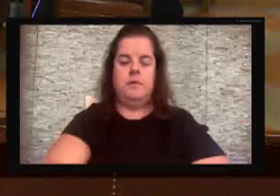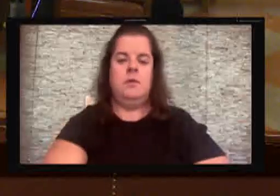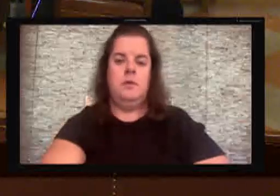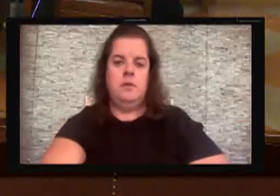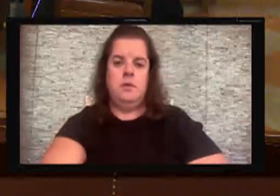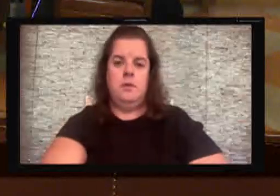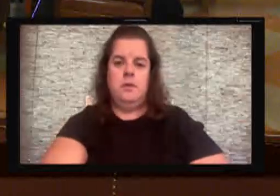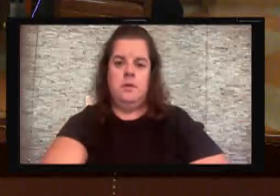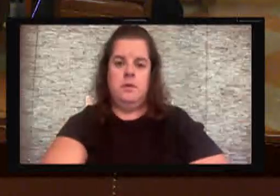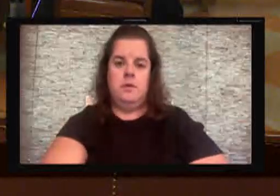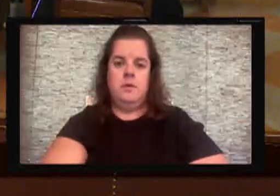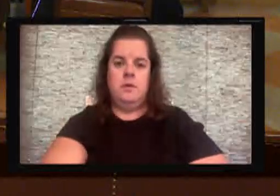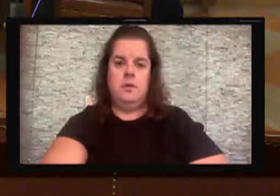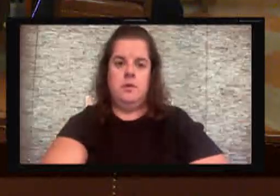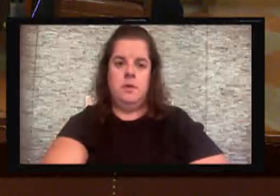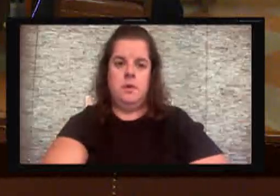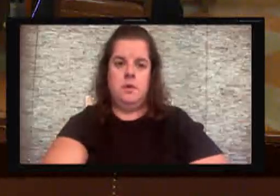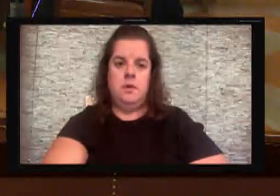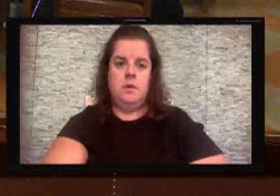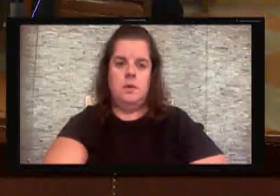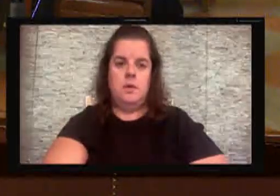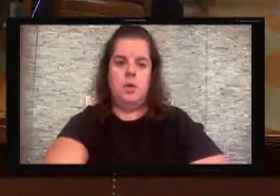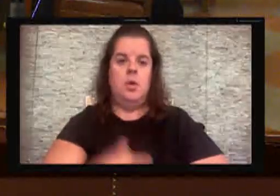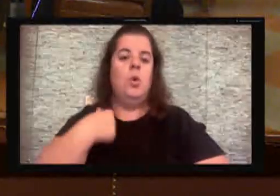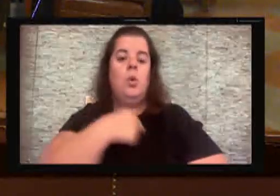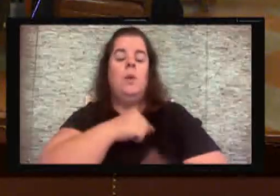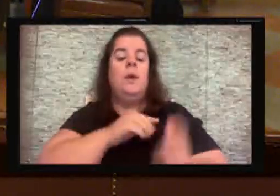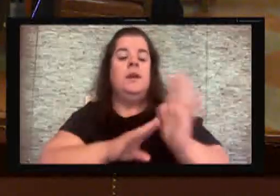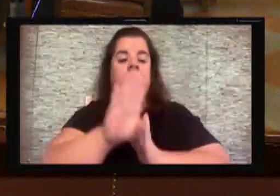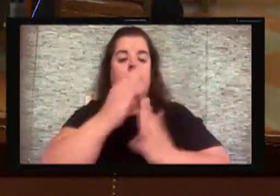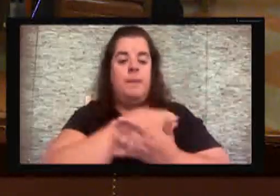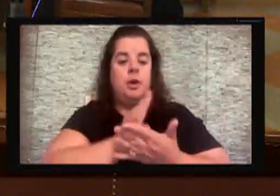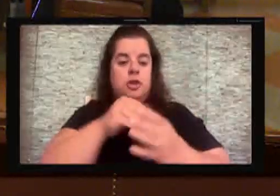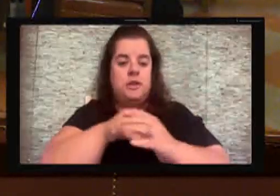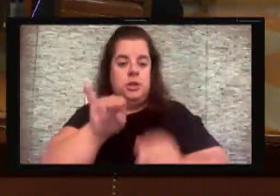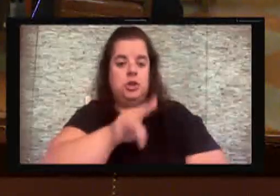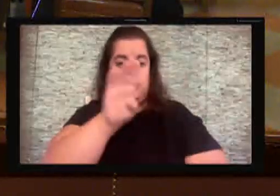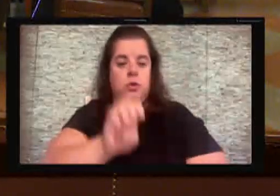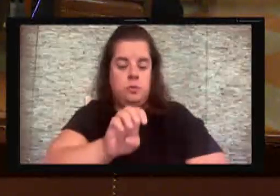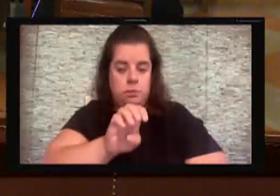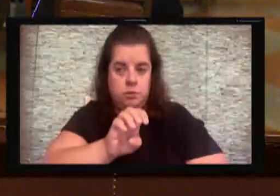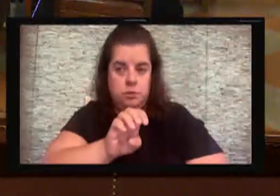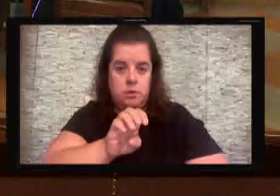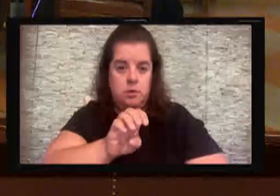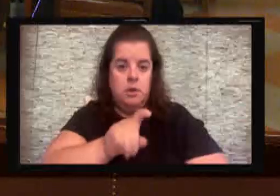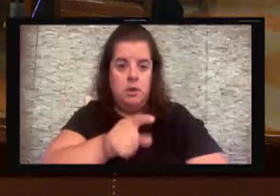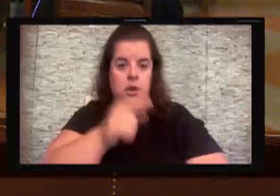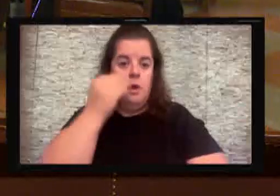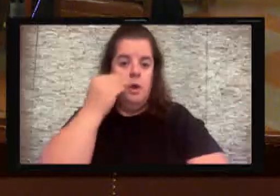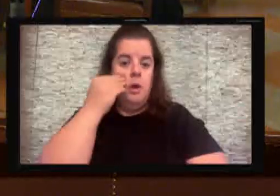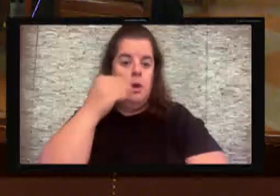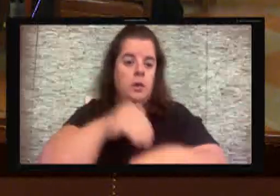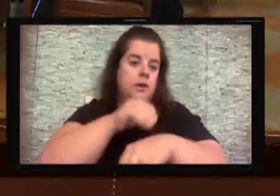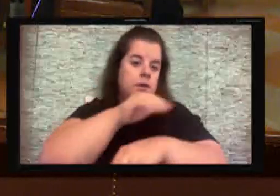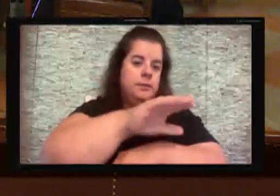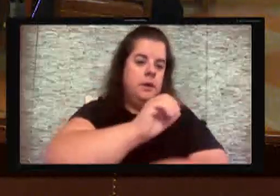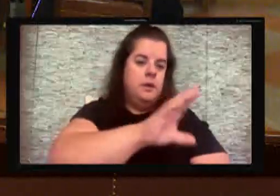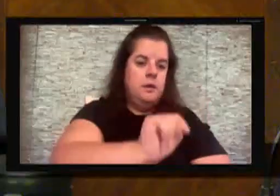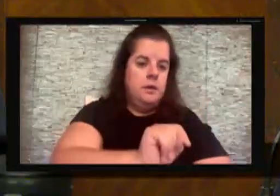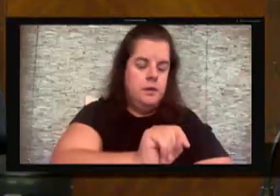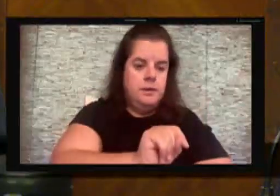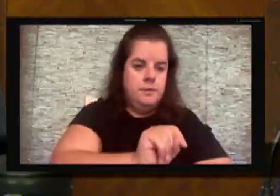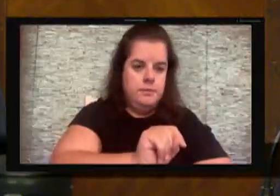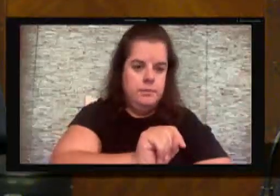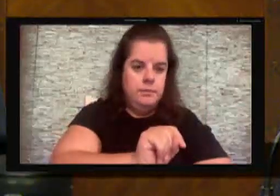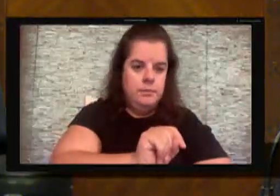When we develop our budget, we usually develop our budgets in June, and then, as you know, they're submitted in October. And